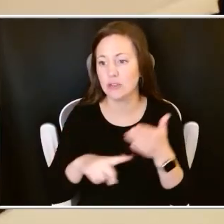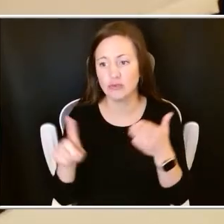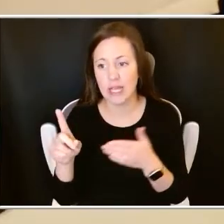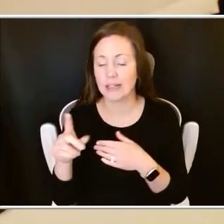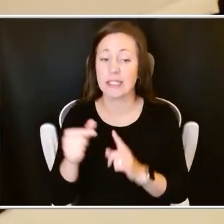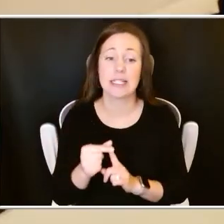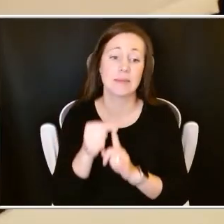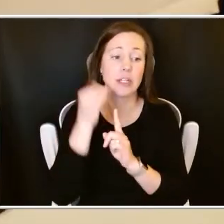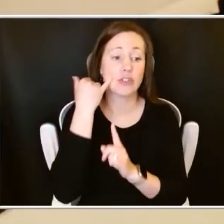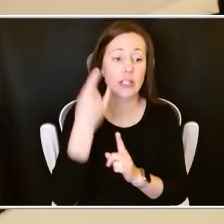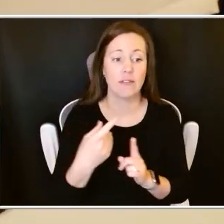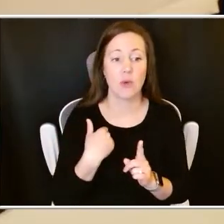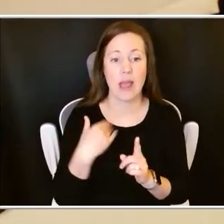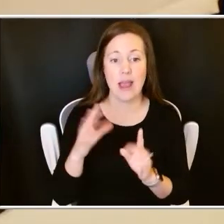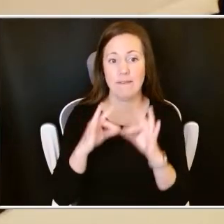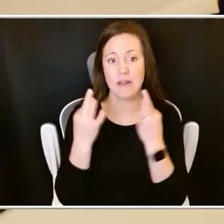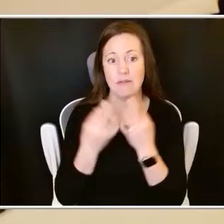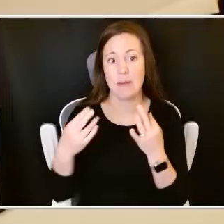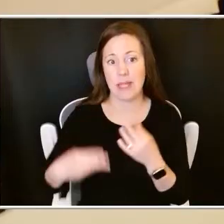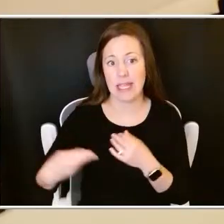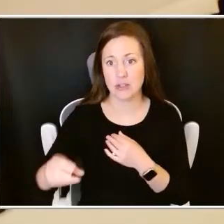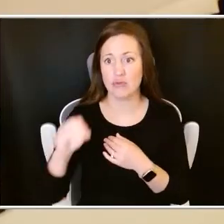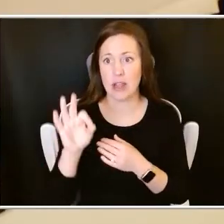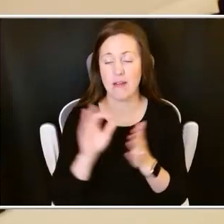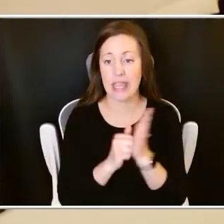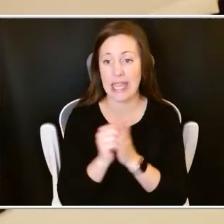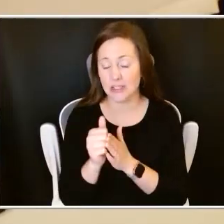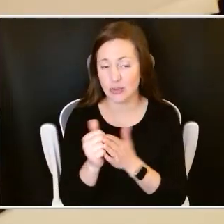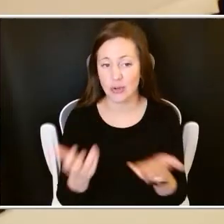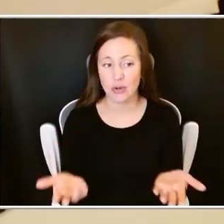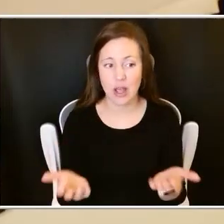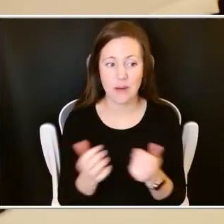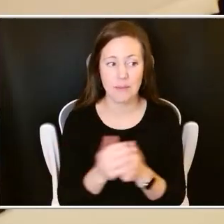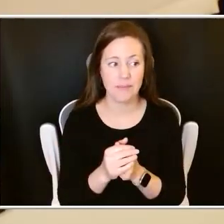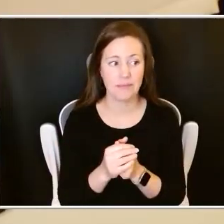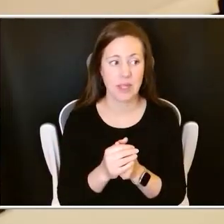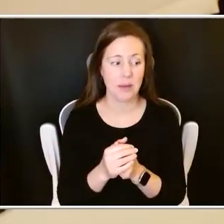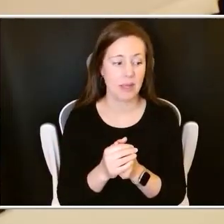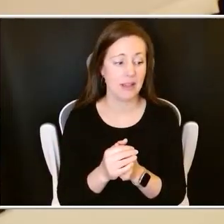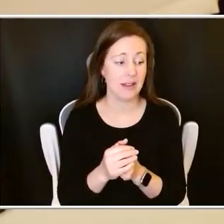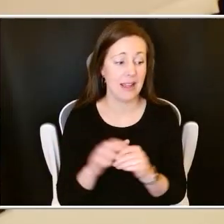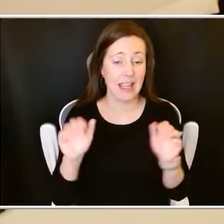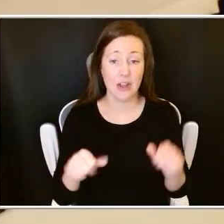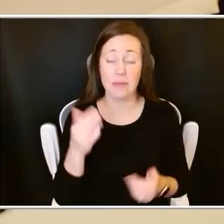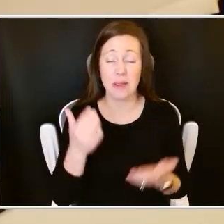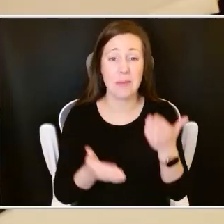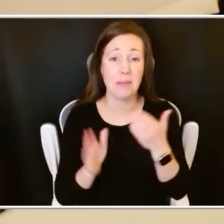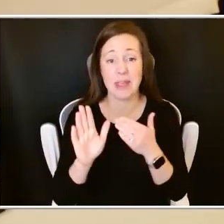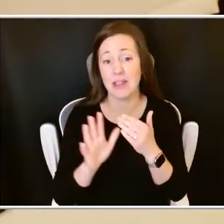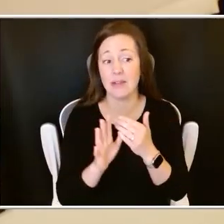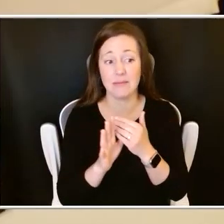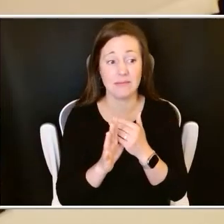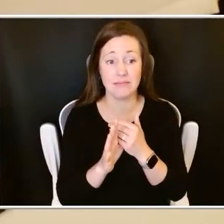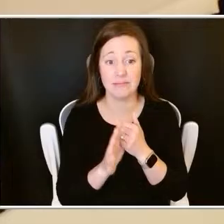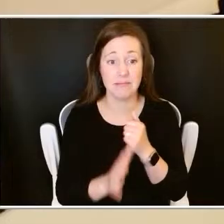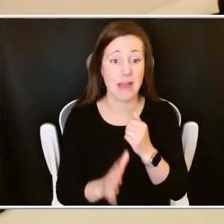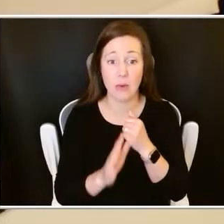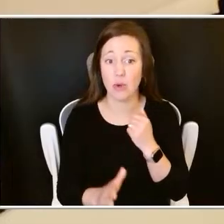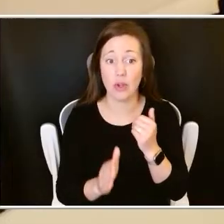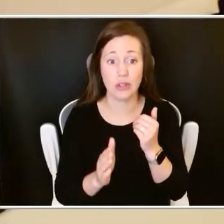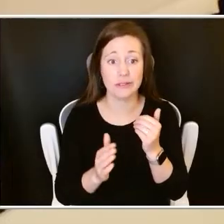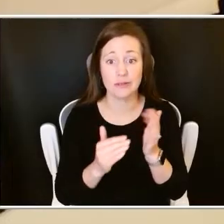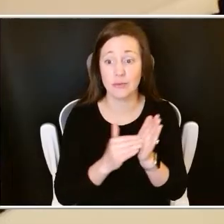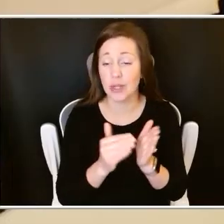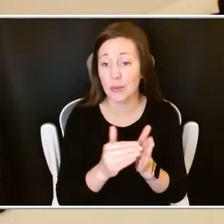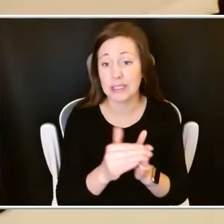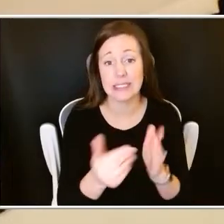have a family history of cancer. It could be as subtle as your bowels frequency changing